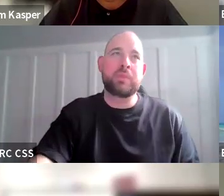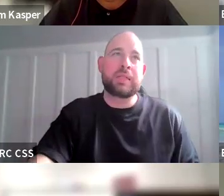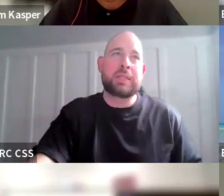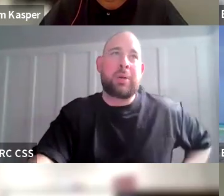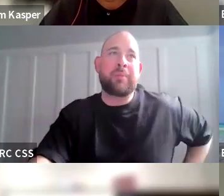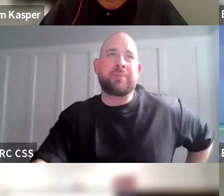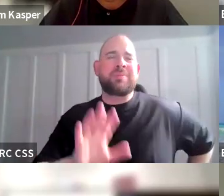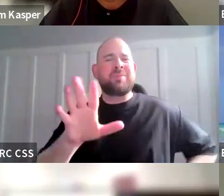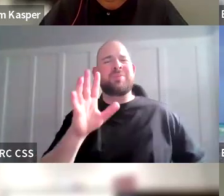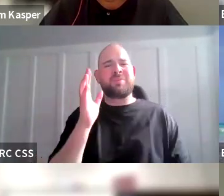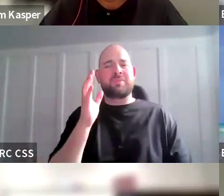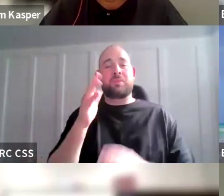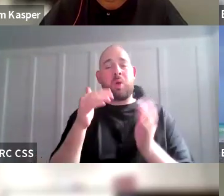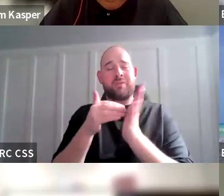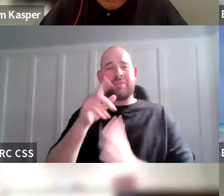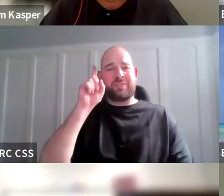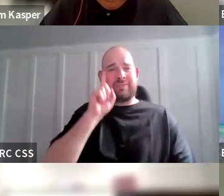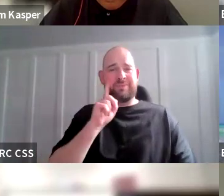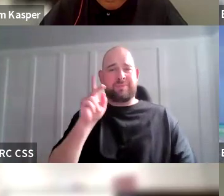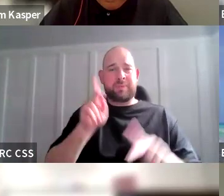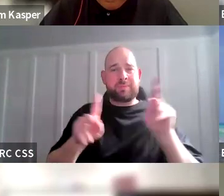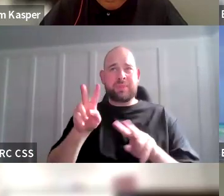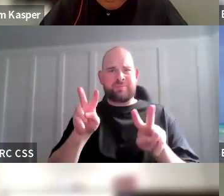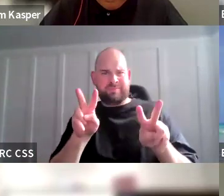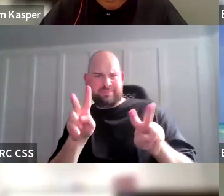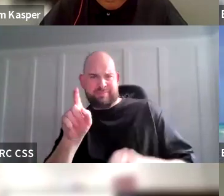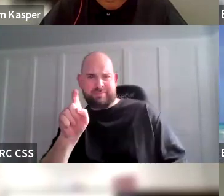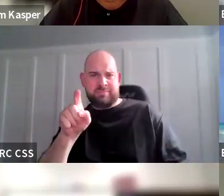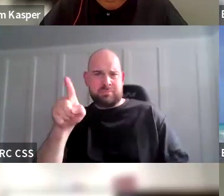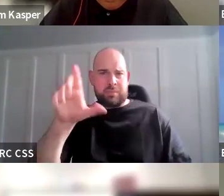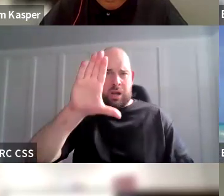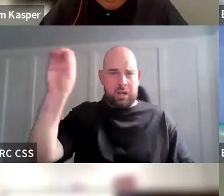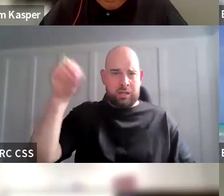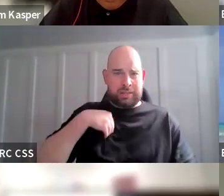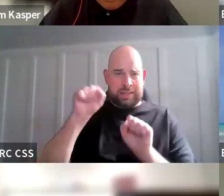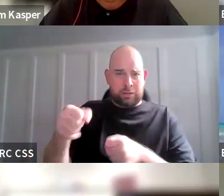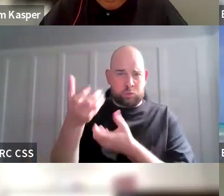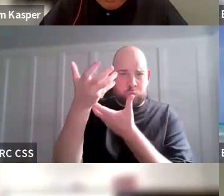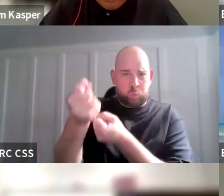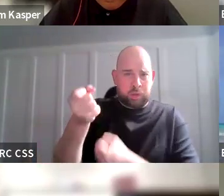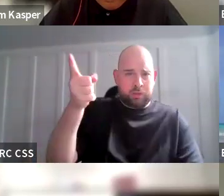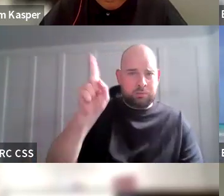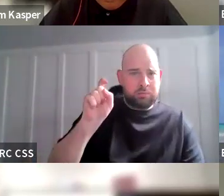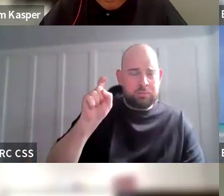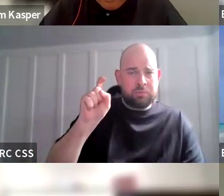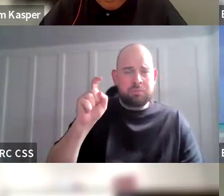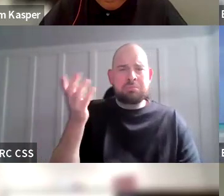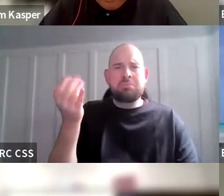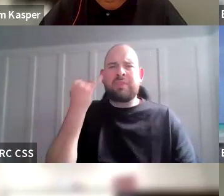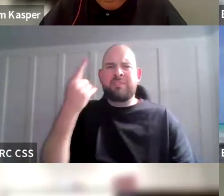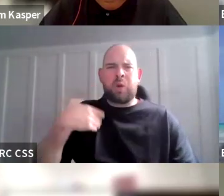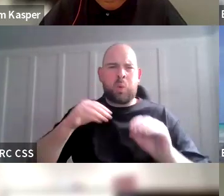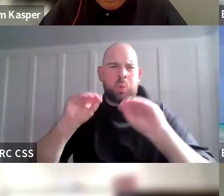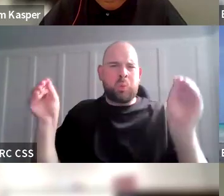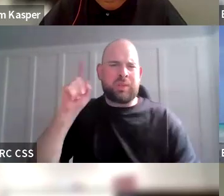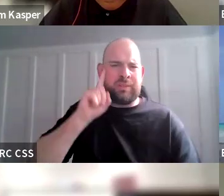accessibility in the workplace. So these are the common answers to this question. So deaf people are often skeptical of